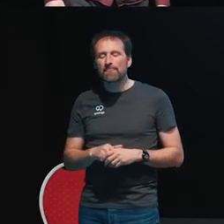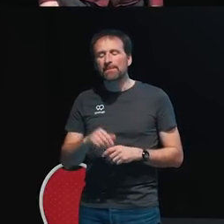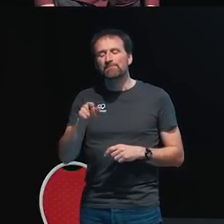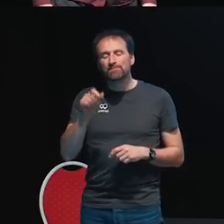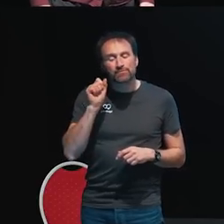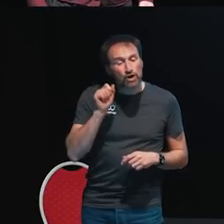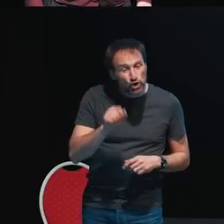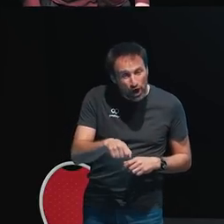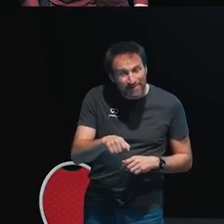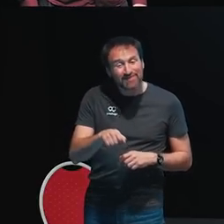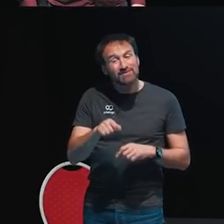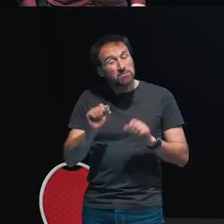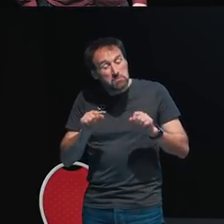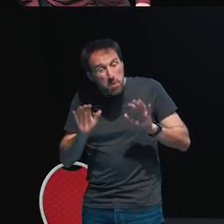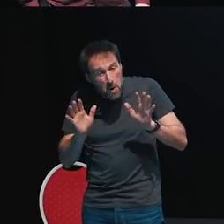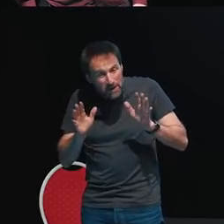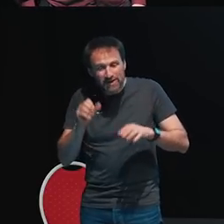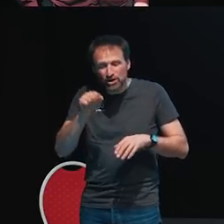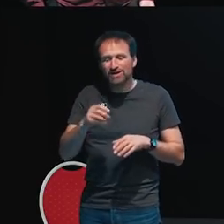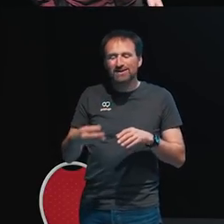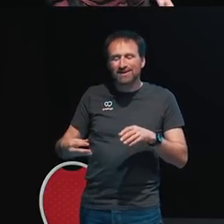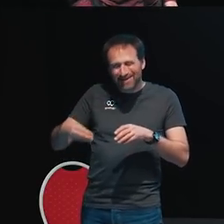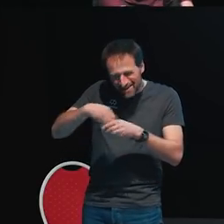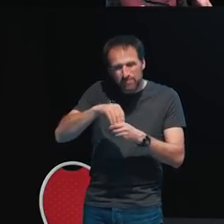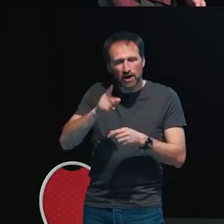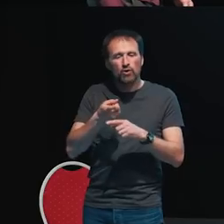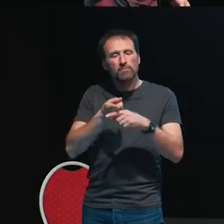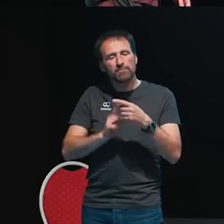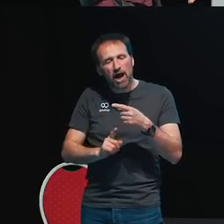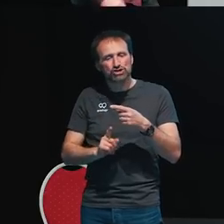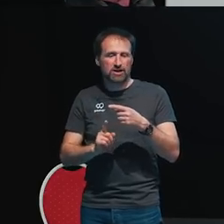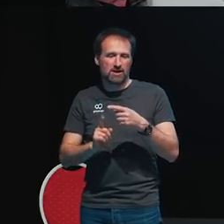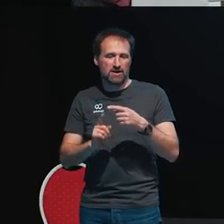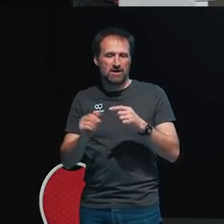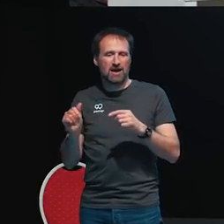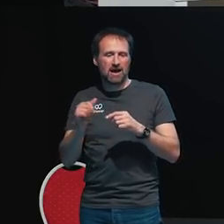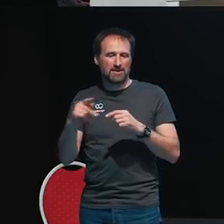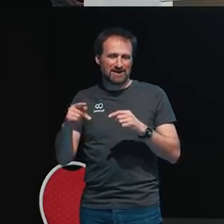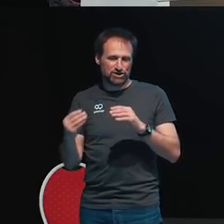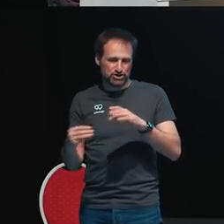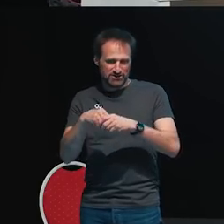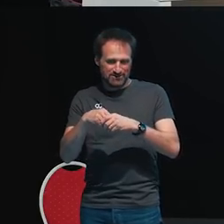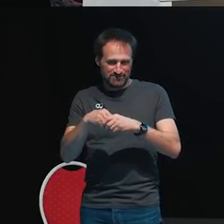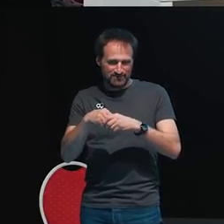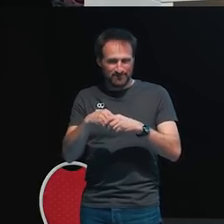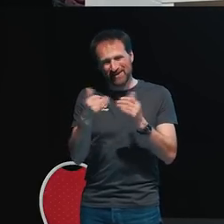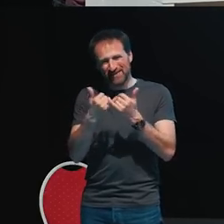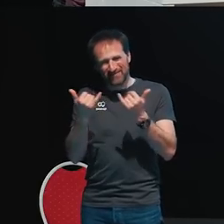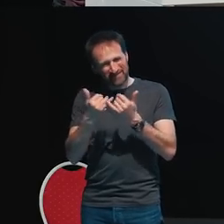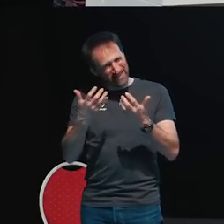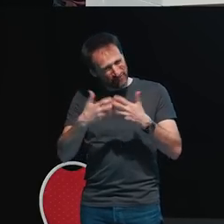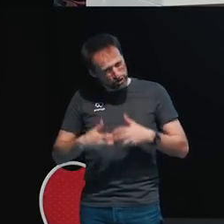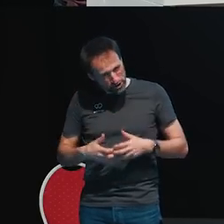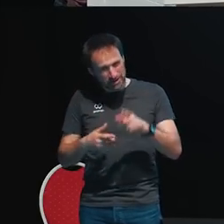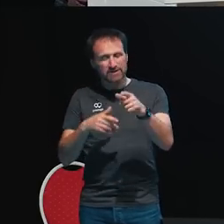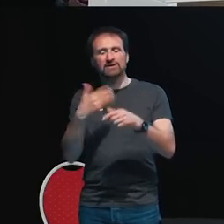could potentially have built-in partial application. The way this works is you have a placeholder